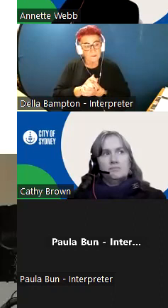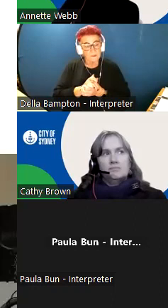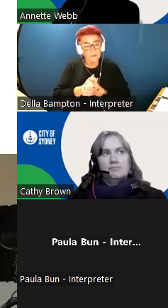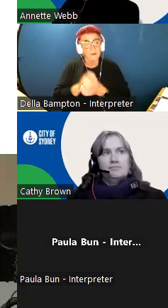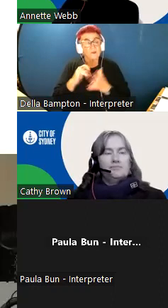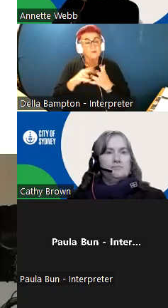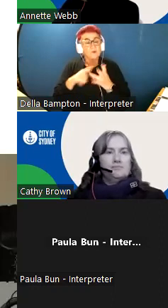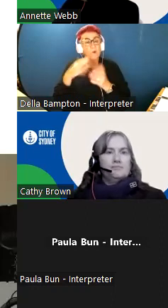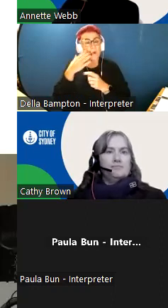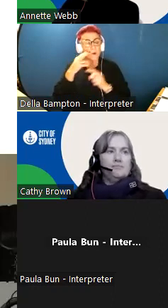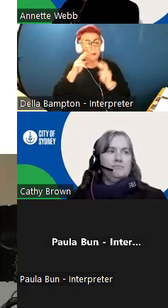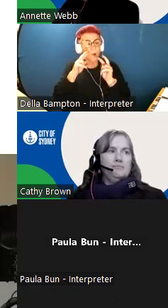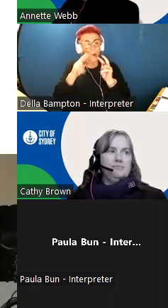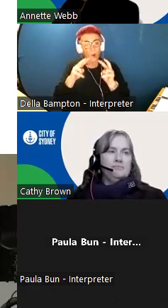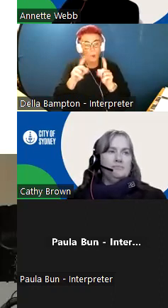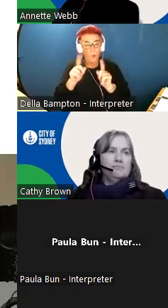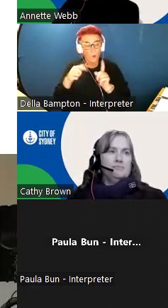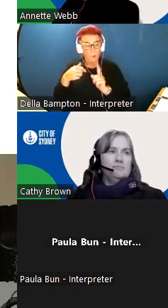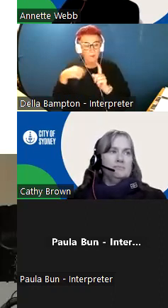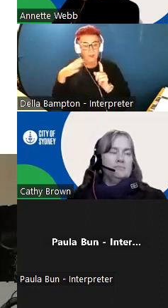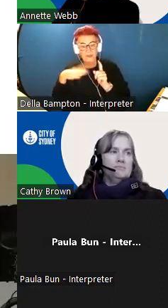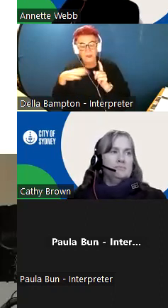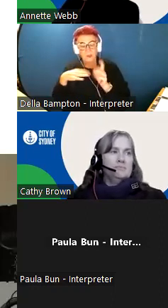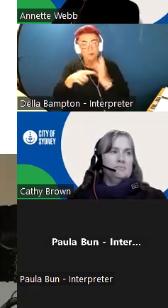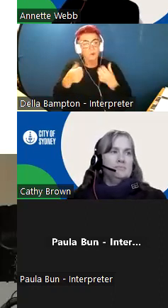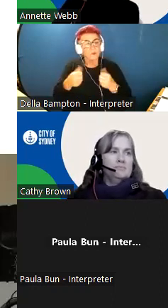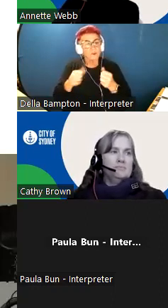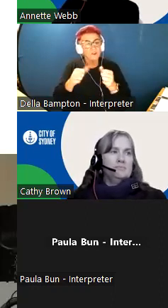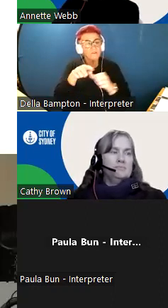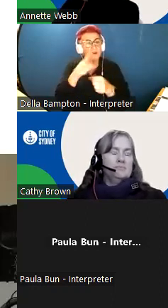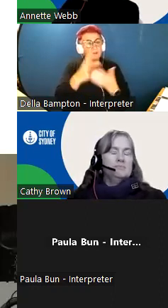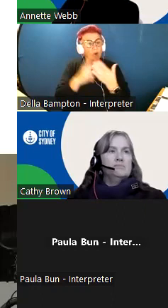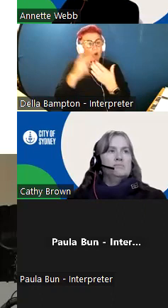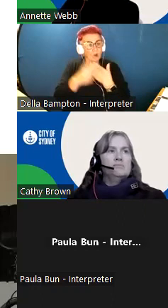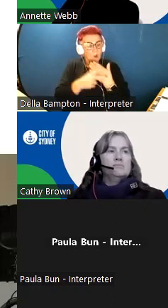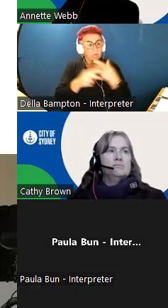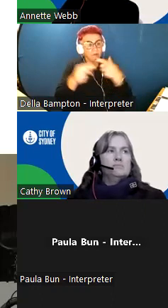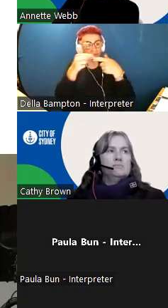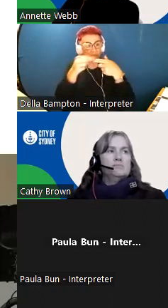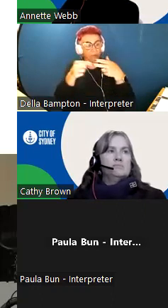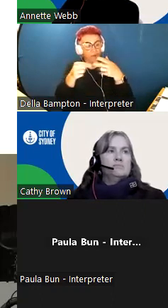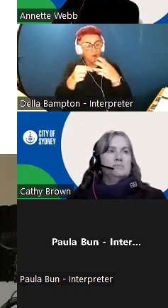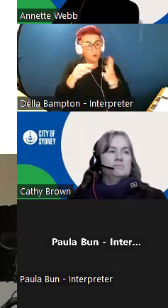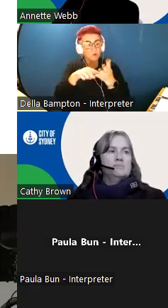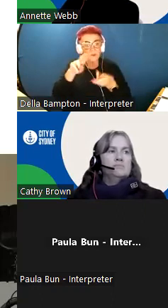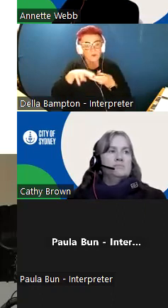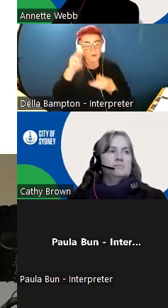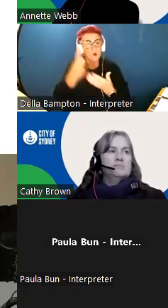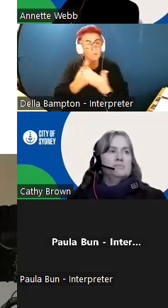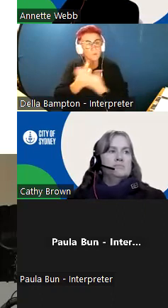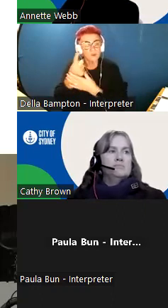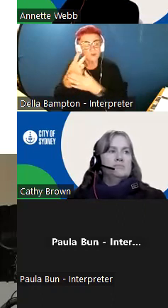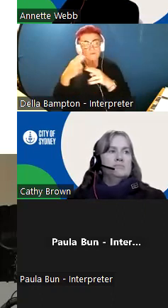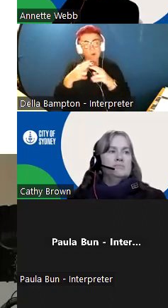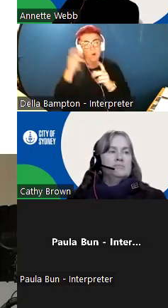So when we look at the expected outcomes of this program, with the priorities we're supporting are an increased opportunity for